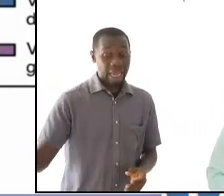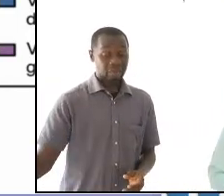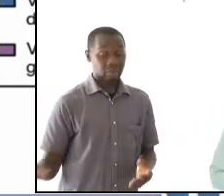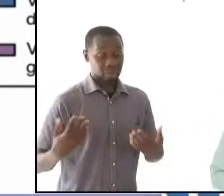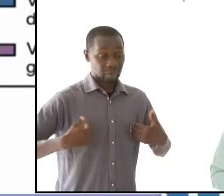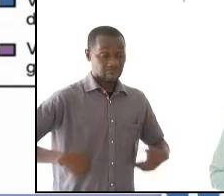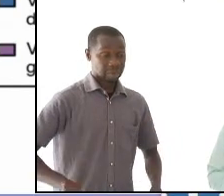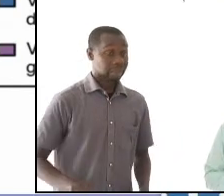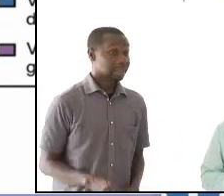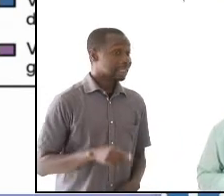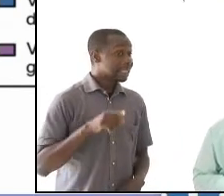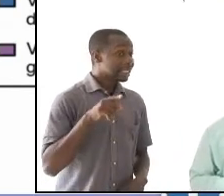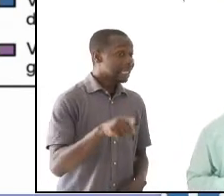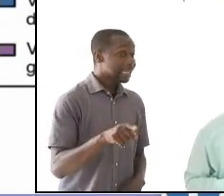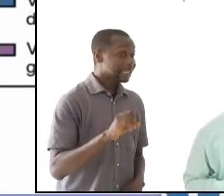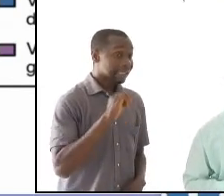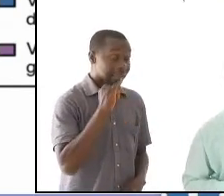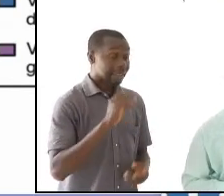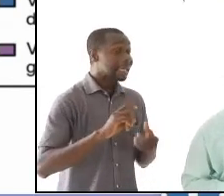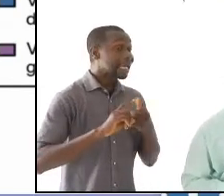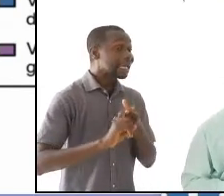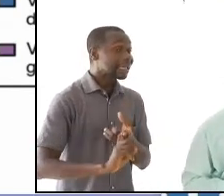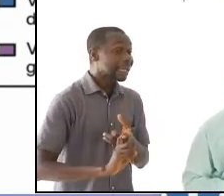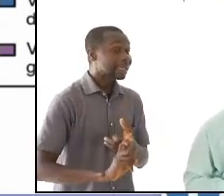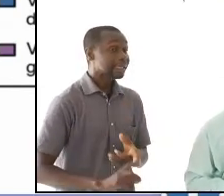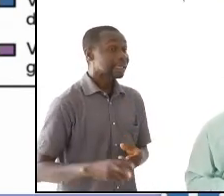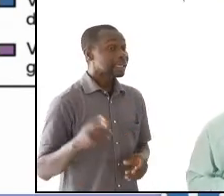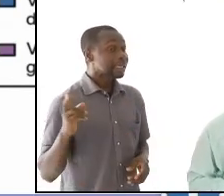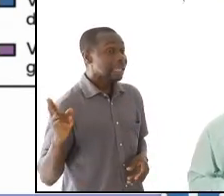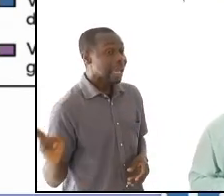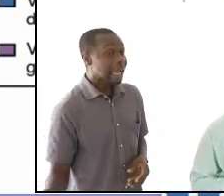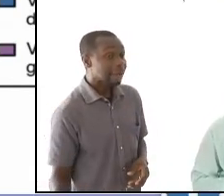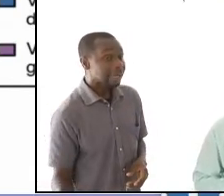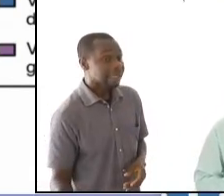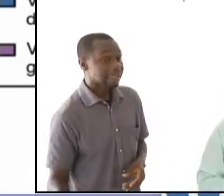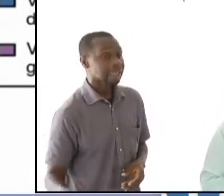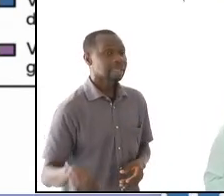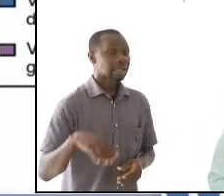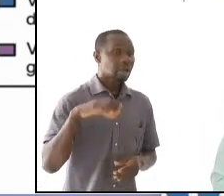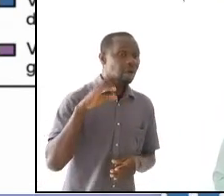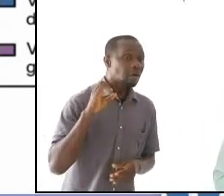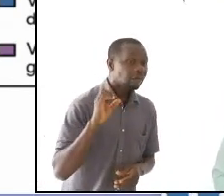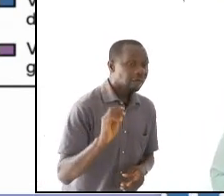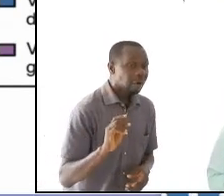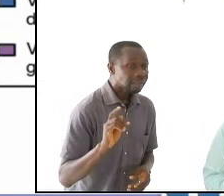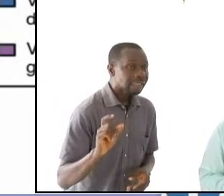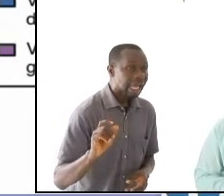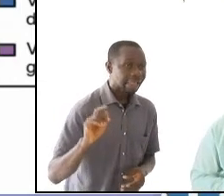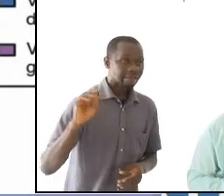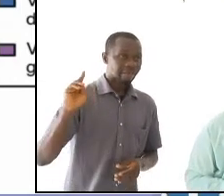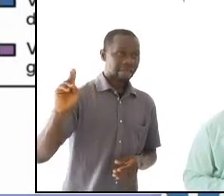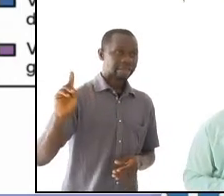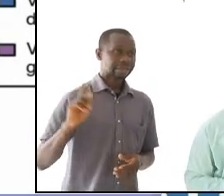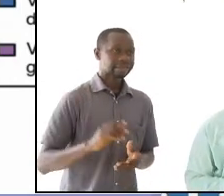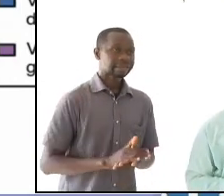body. And that link is the hepatic portal vein, so it's also very, very important. Now,